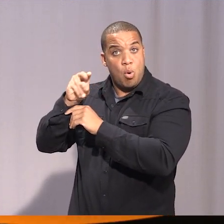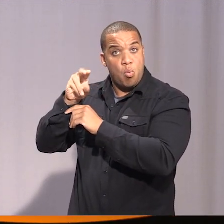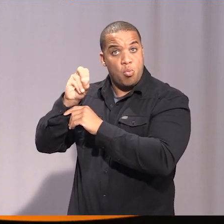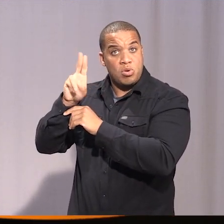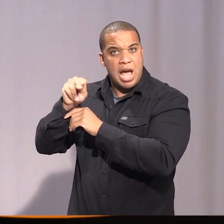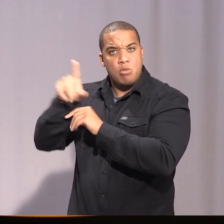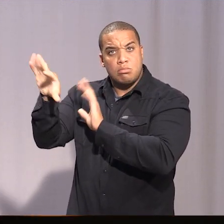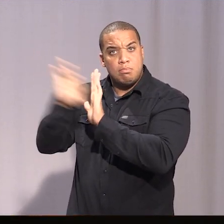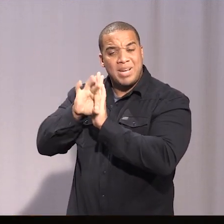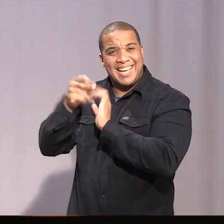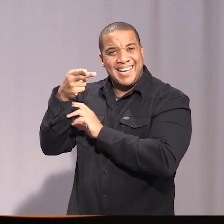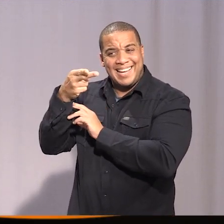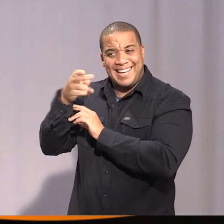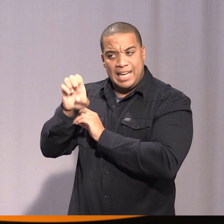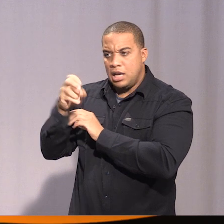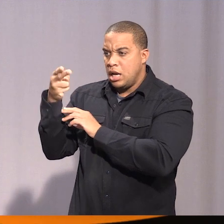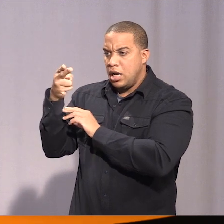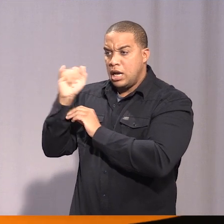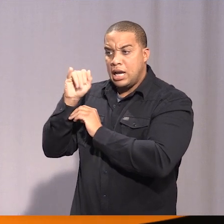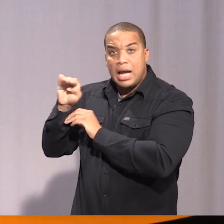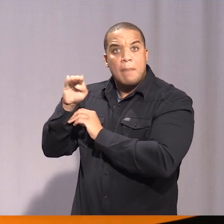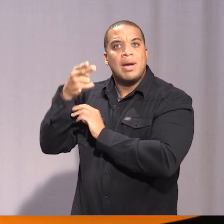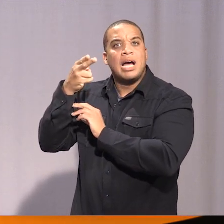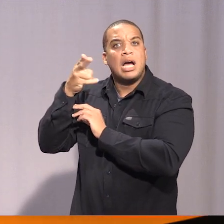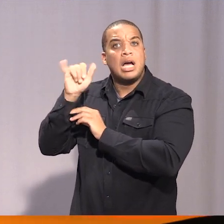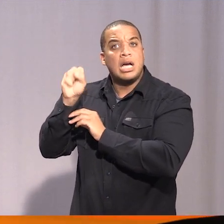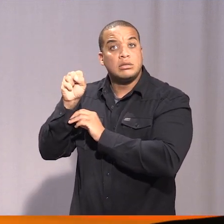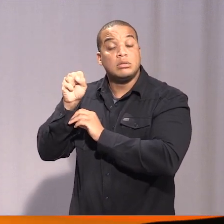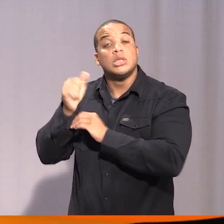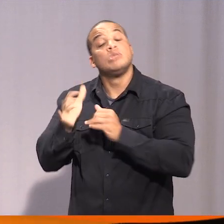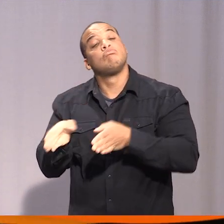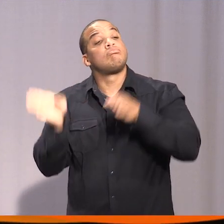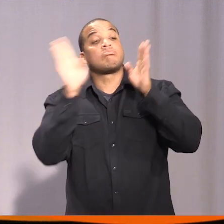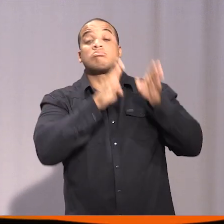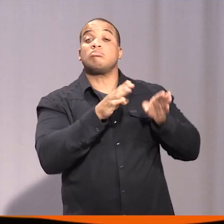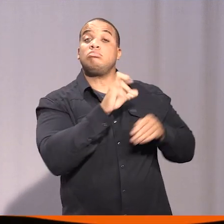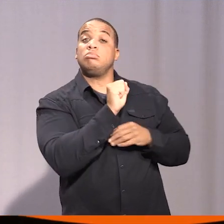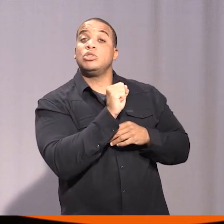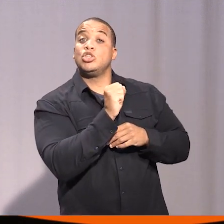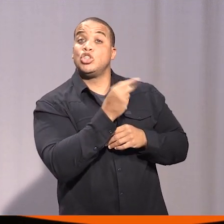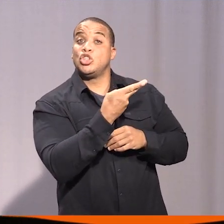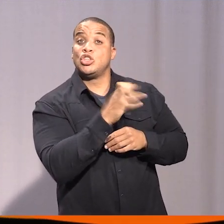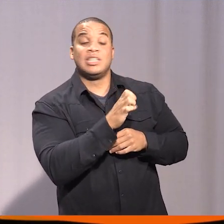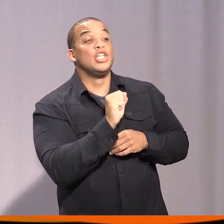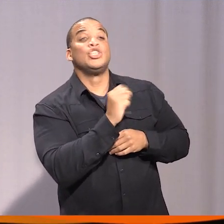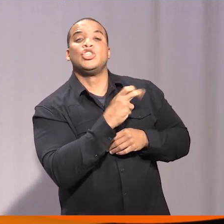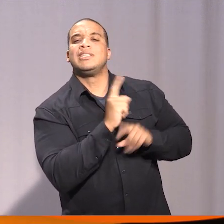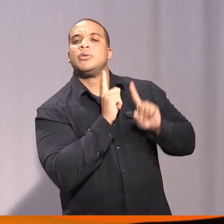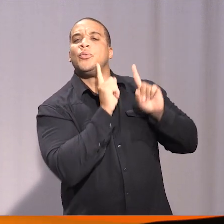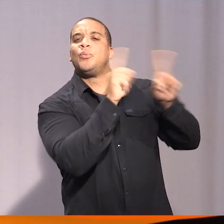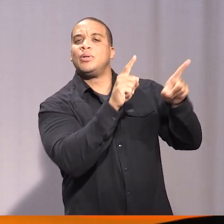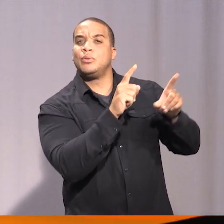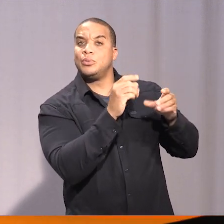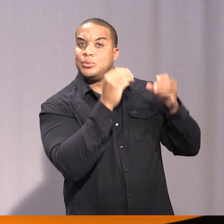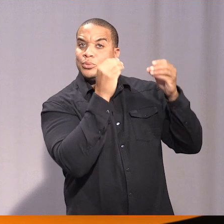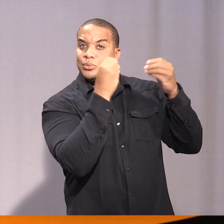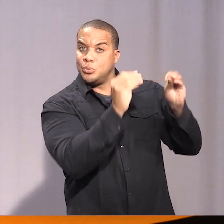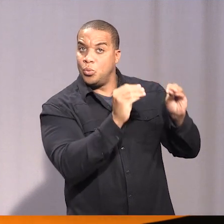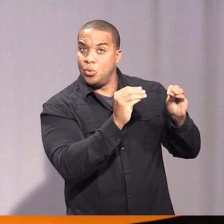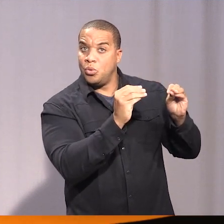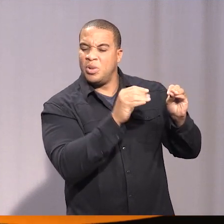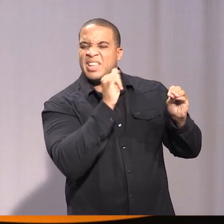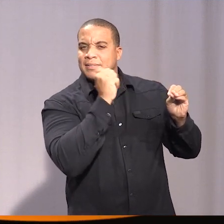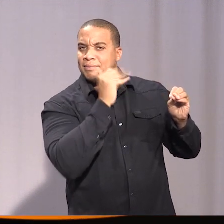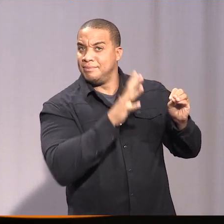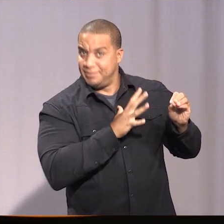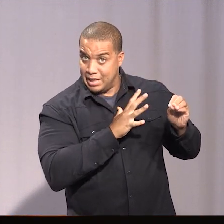you would select he, him, and his. Another example is she. So she went to the store. That